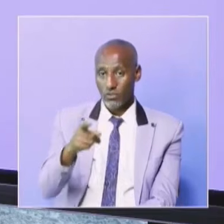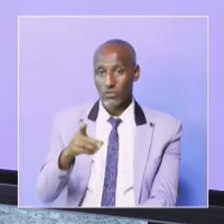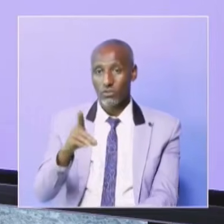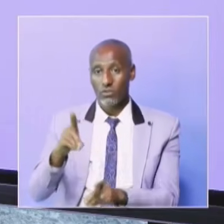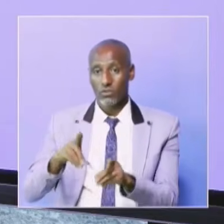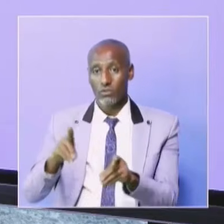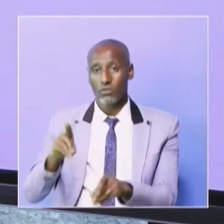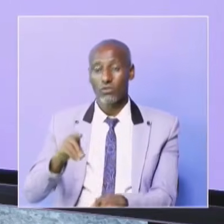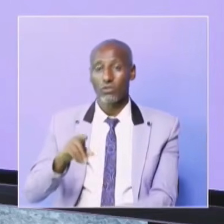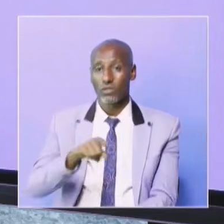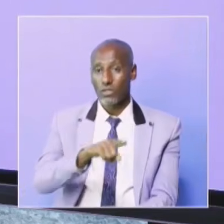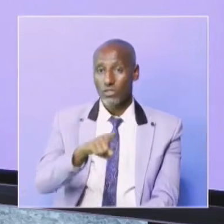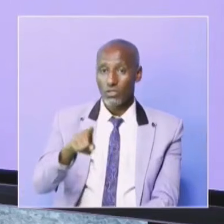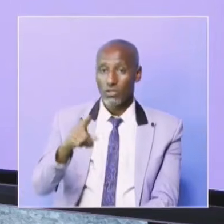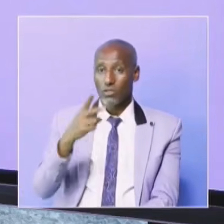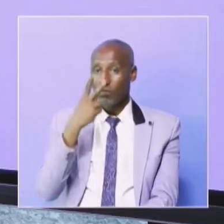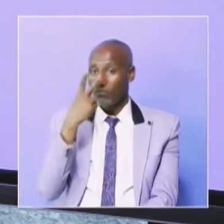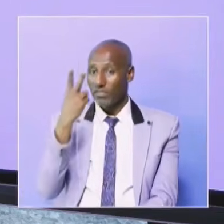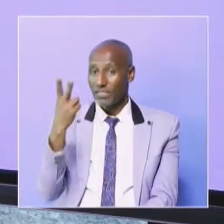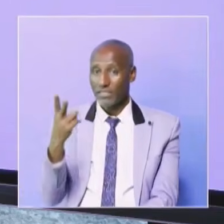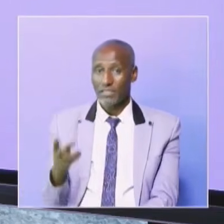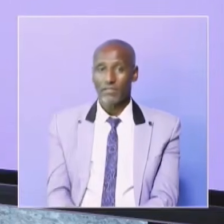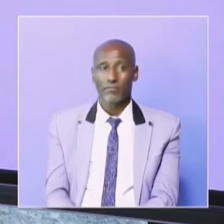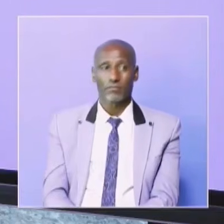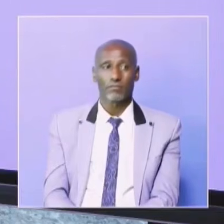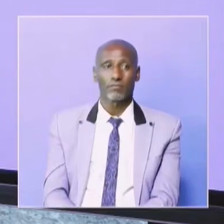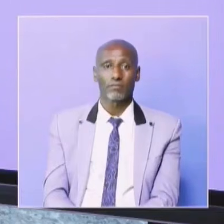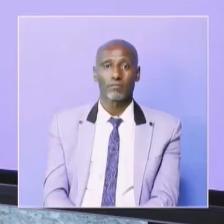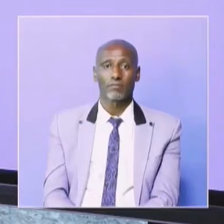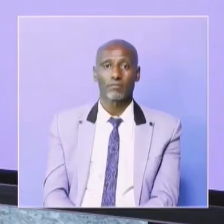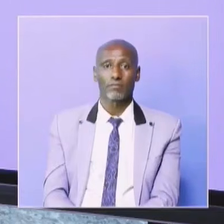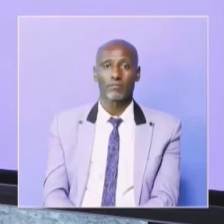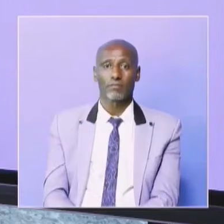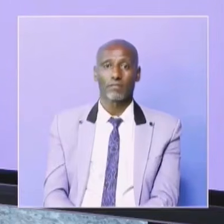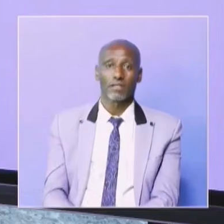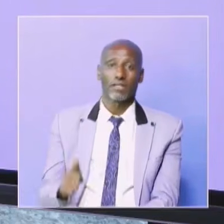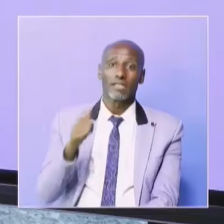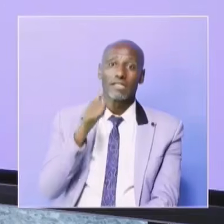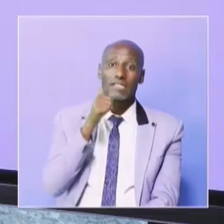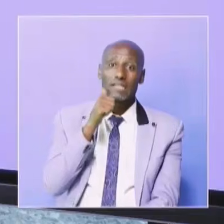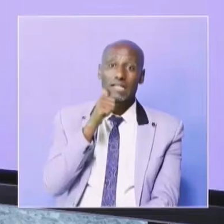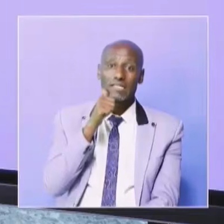Do, because the subject is you. Since our subject is Aster,